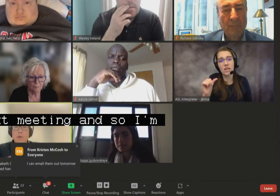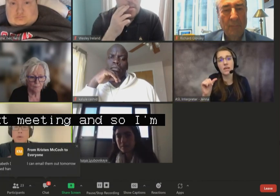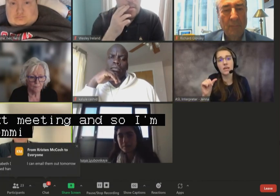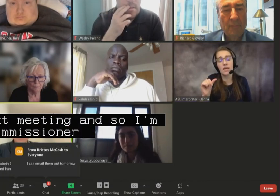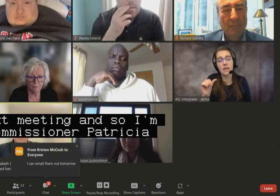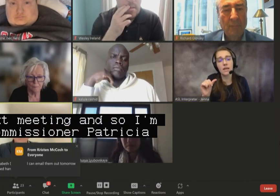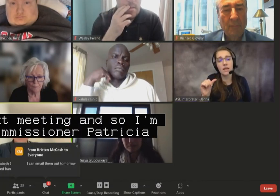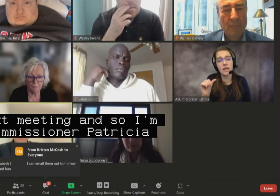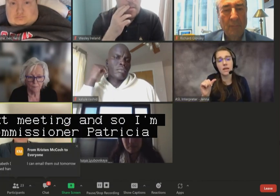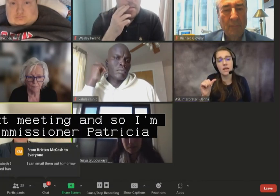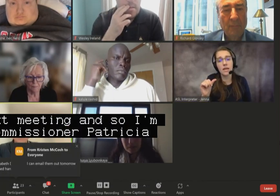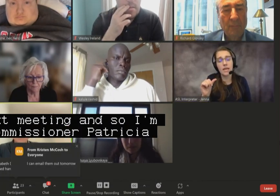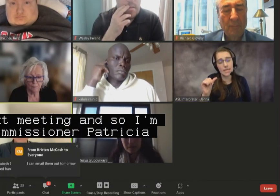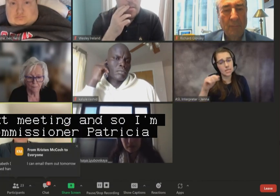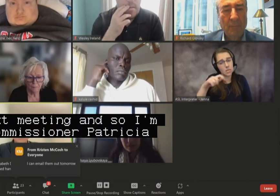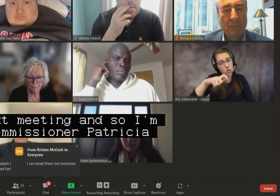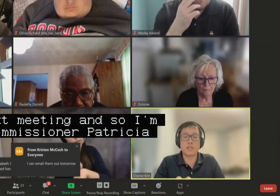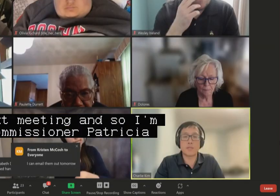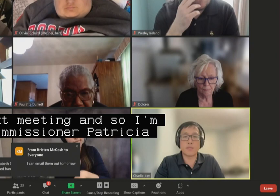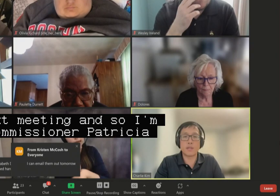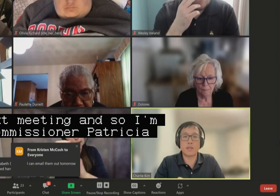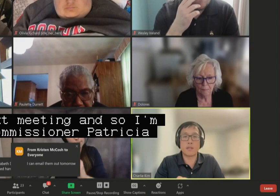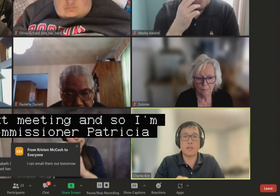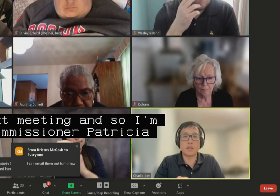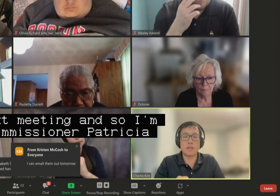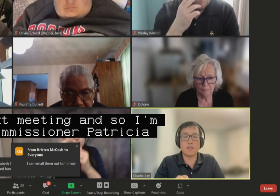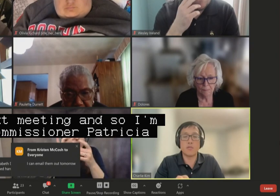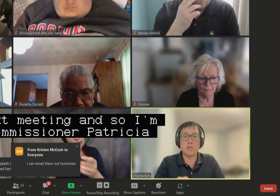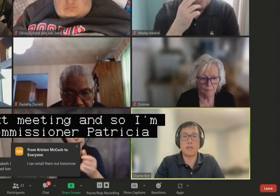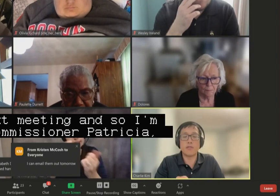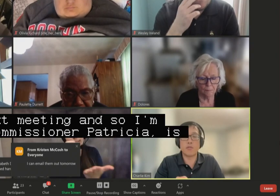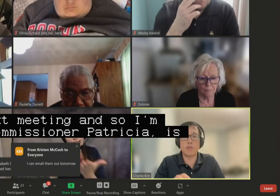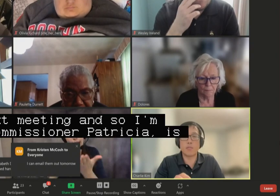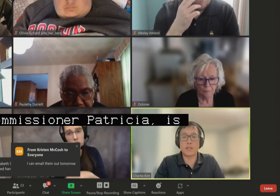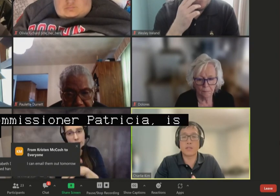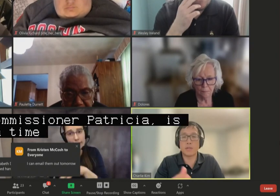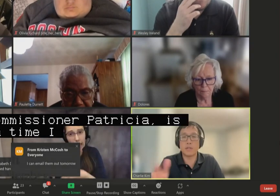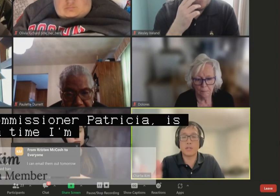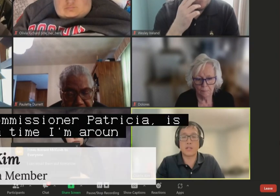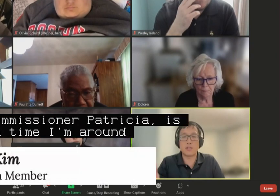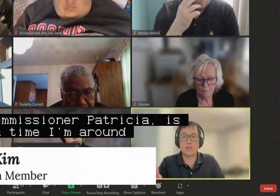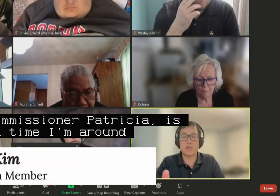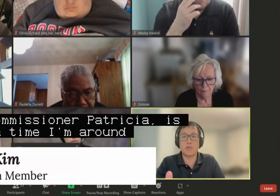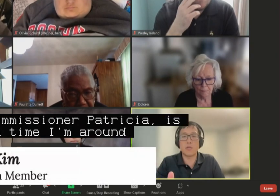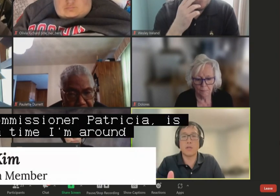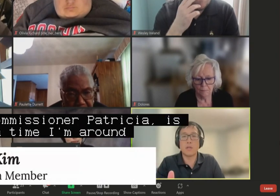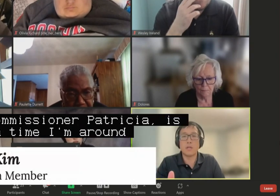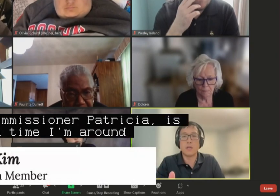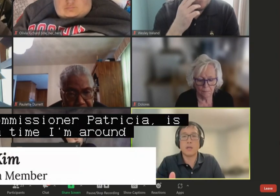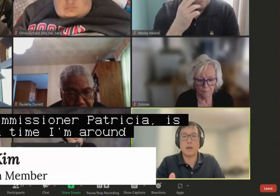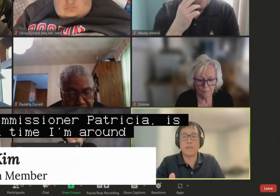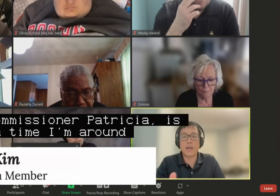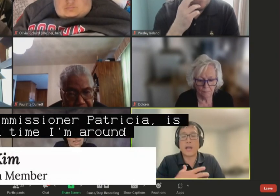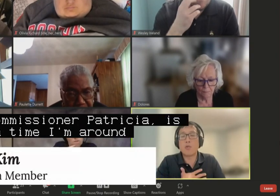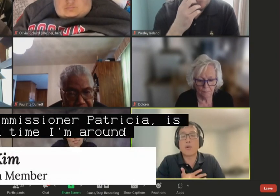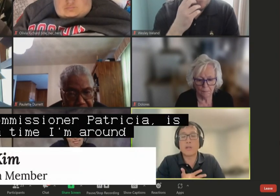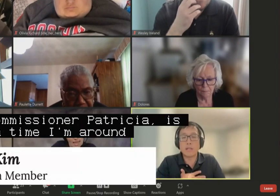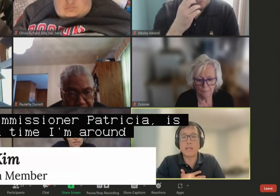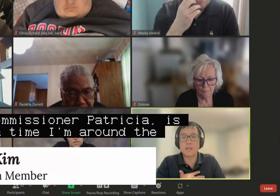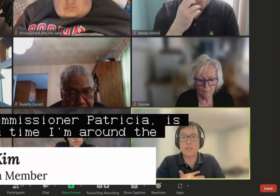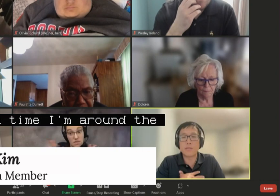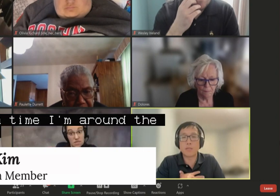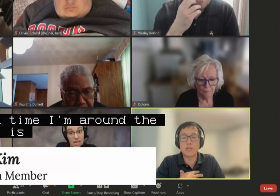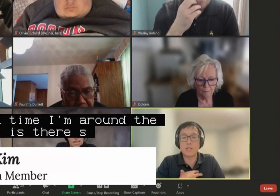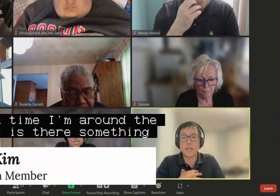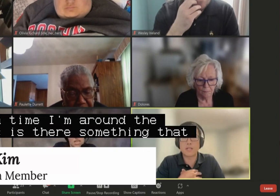time around the letters? Is this something that you need for possibly the session? Or I don't want to